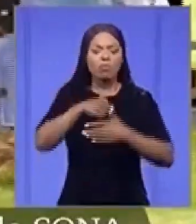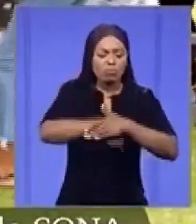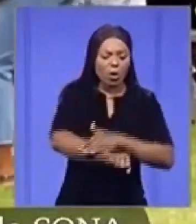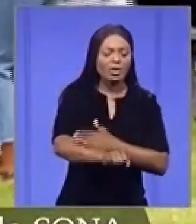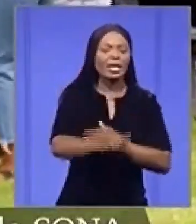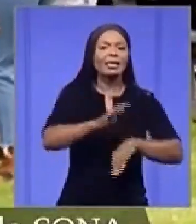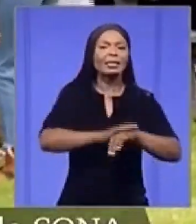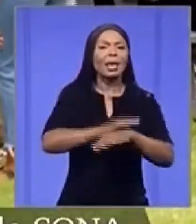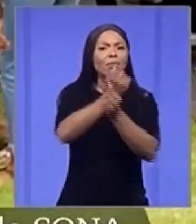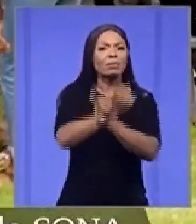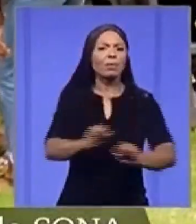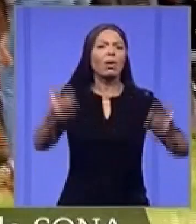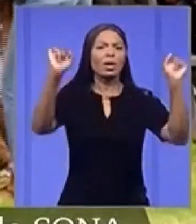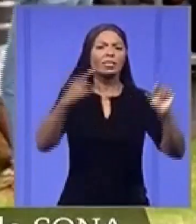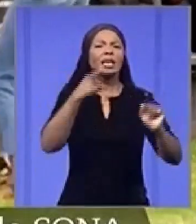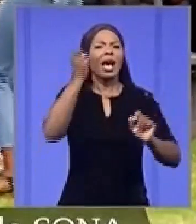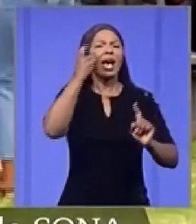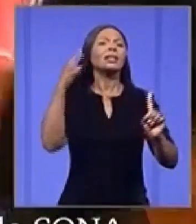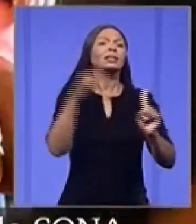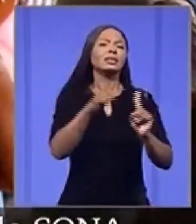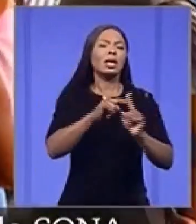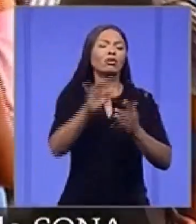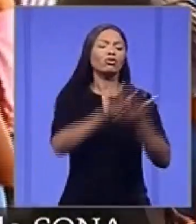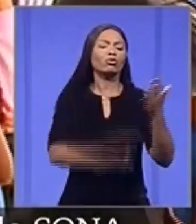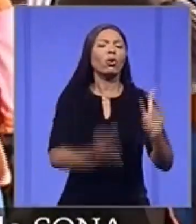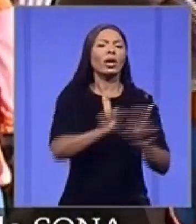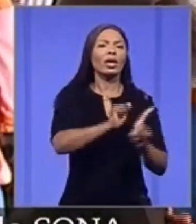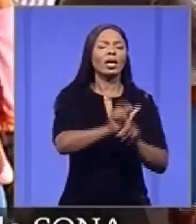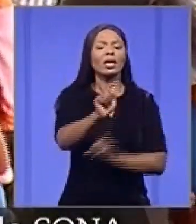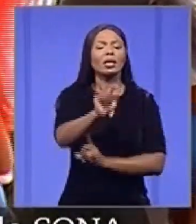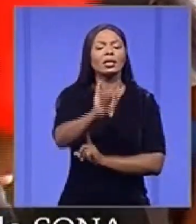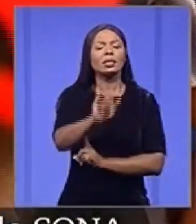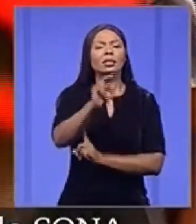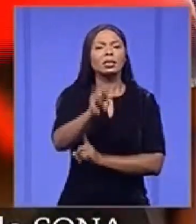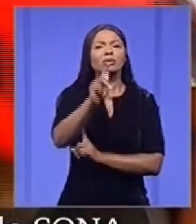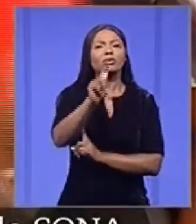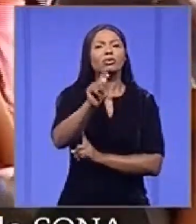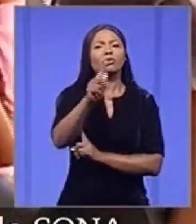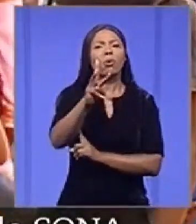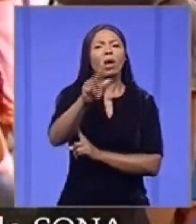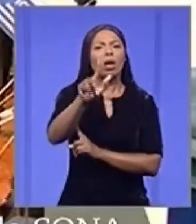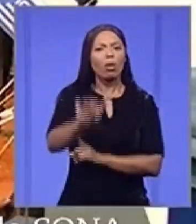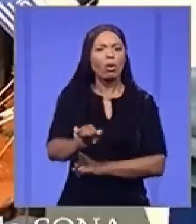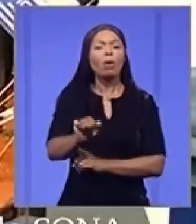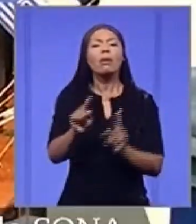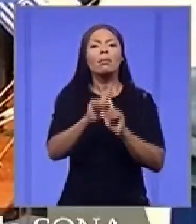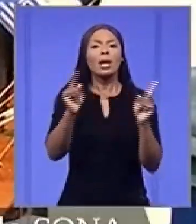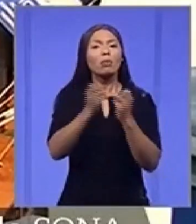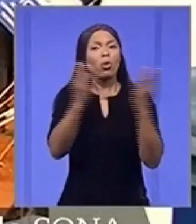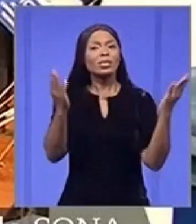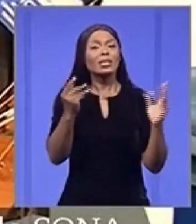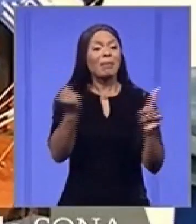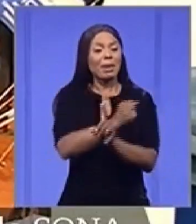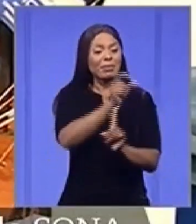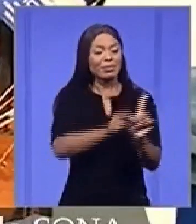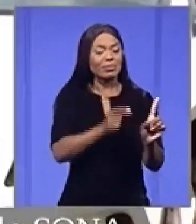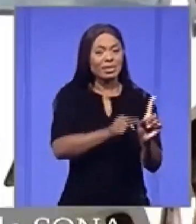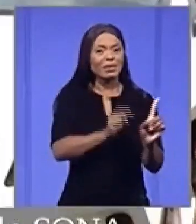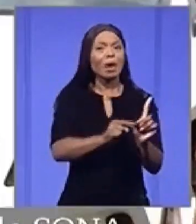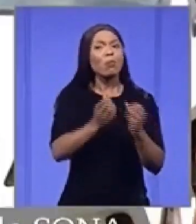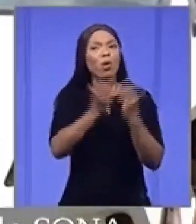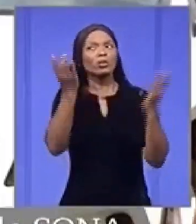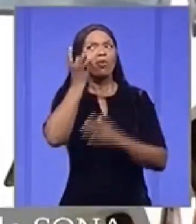ba tlhaloganya sentle kganyana eno ya Tintswalo mme go na le bo Tintswalo ba le bantsi ba lebetsweng. The president spoke of